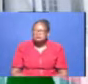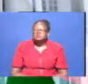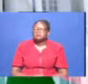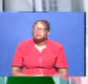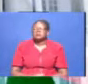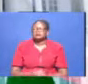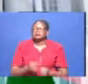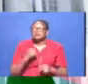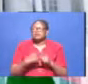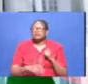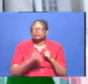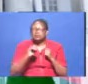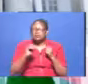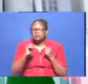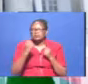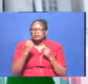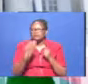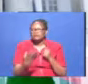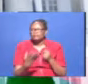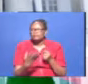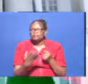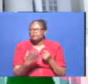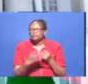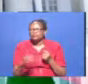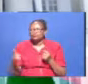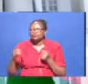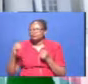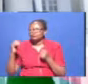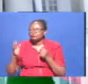in 2005, where she served until